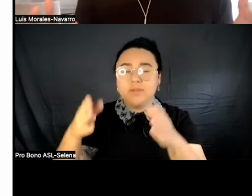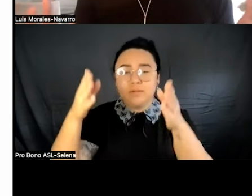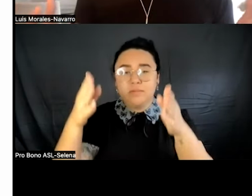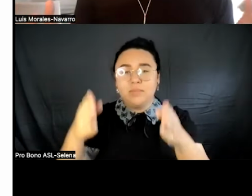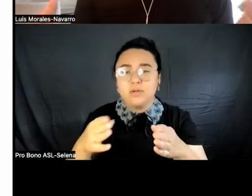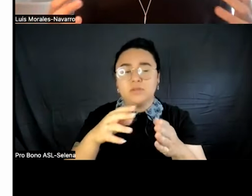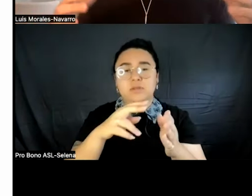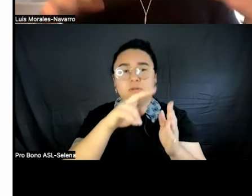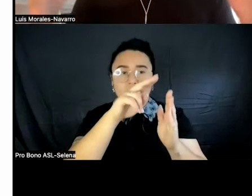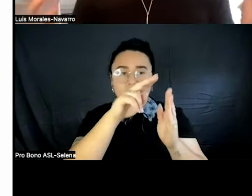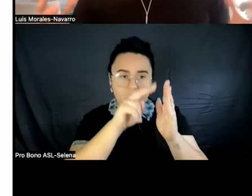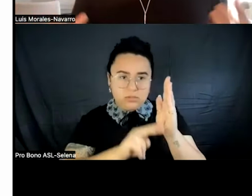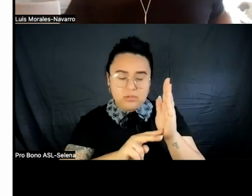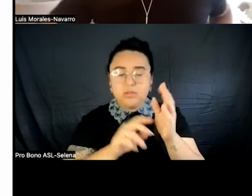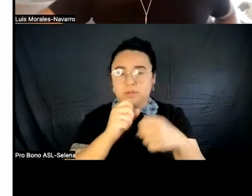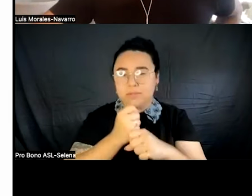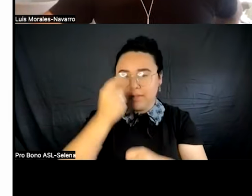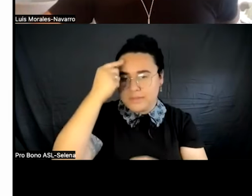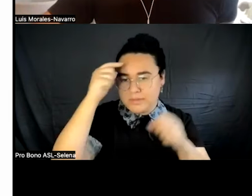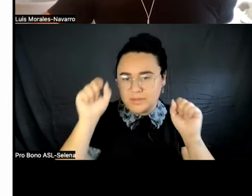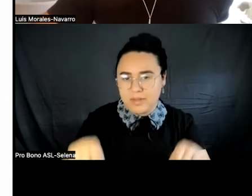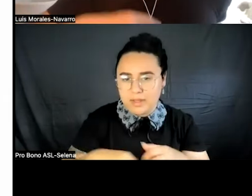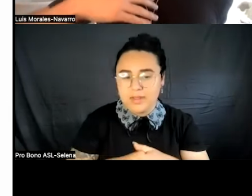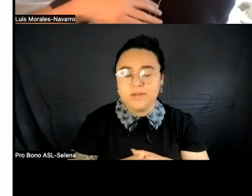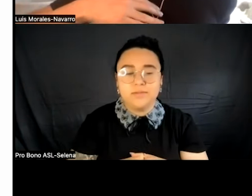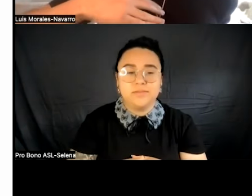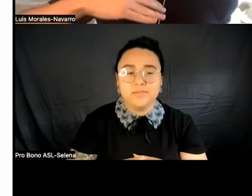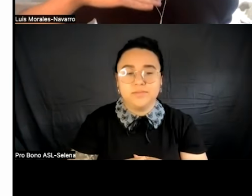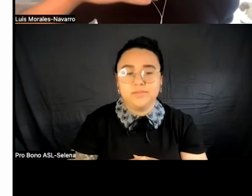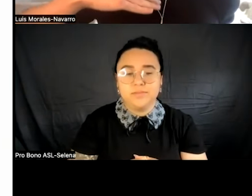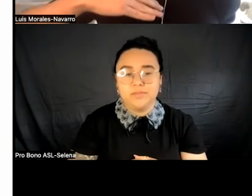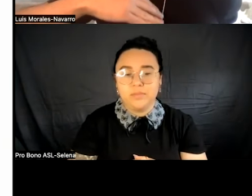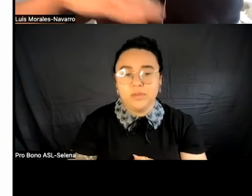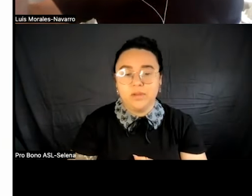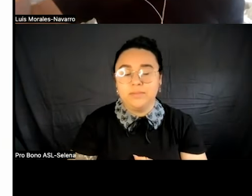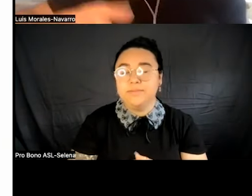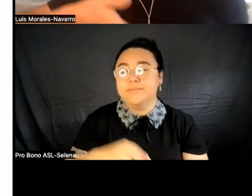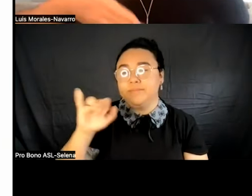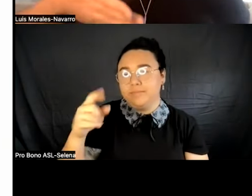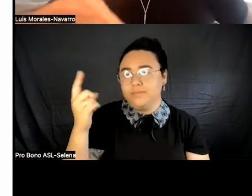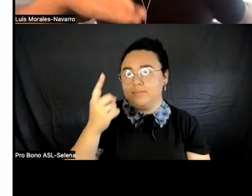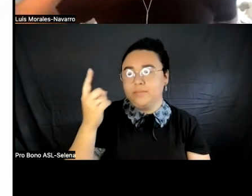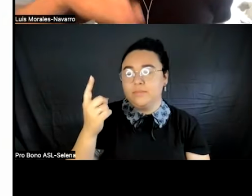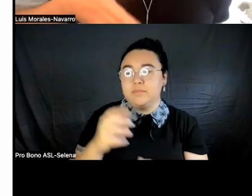person using it can actually make sense of it. And that is something that I think kind of like runs across these